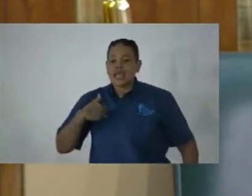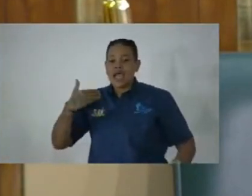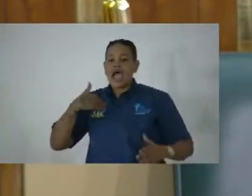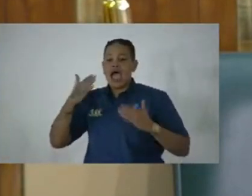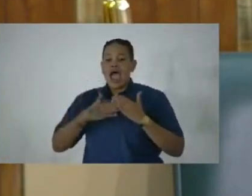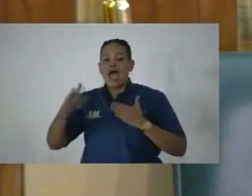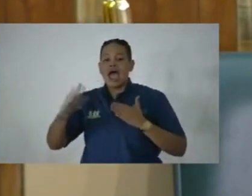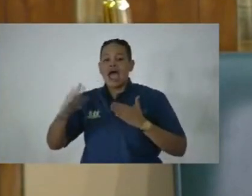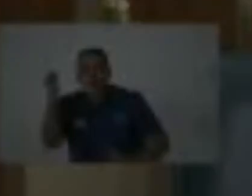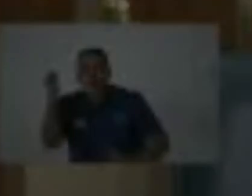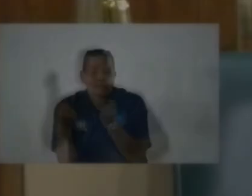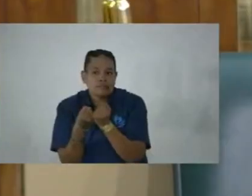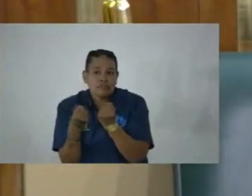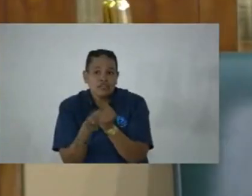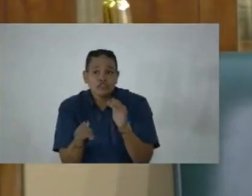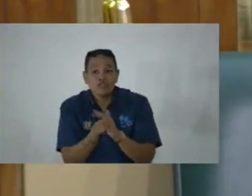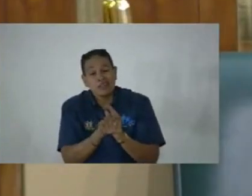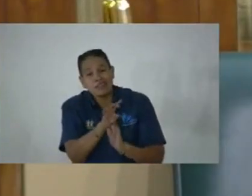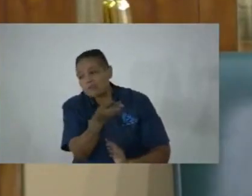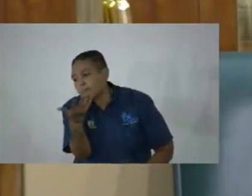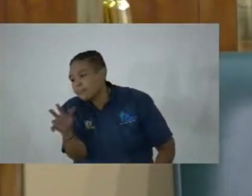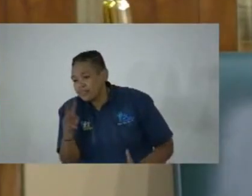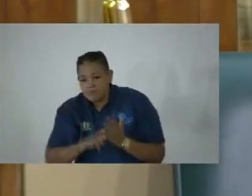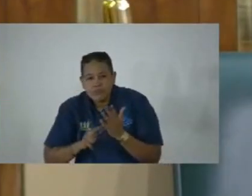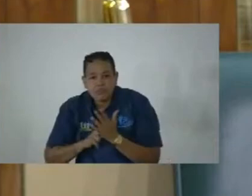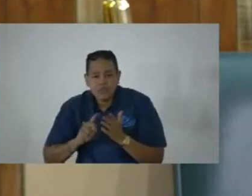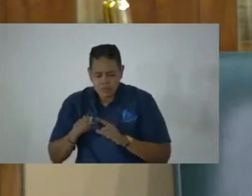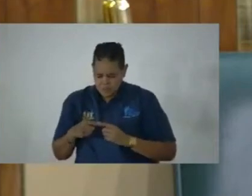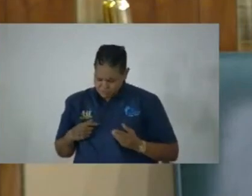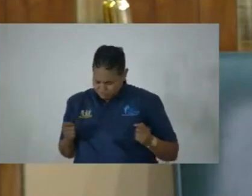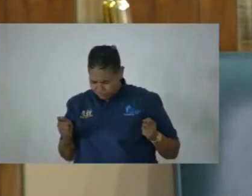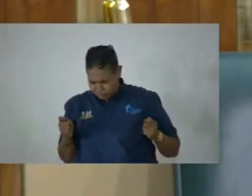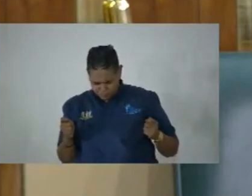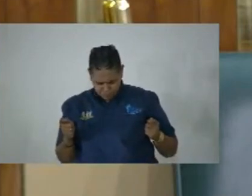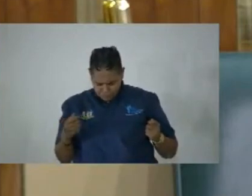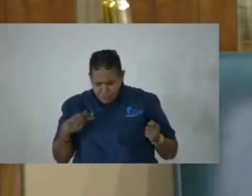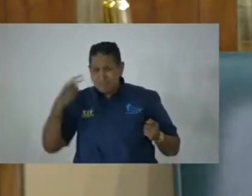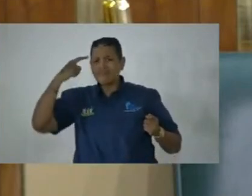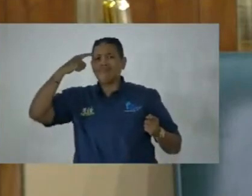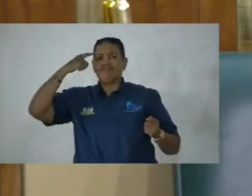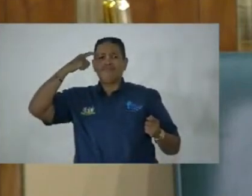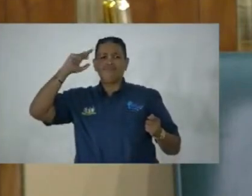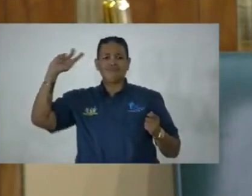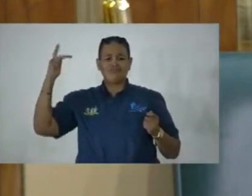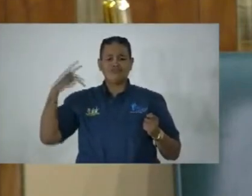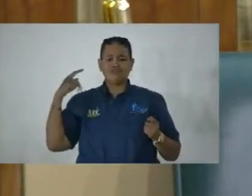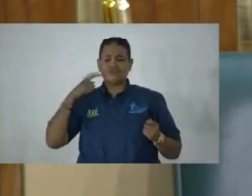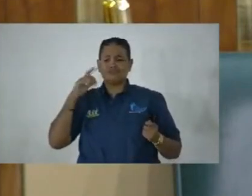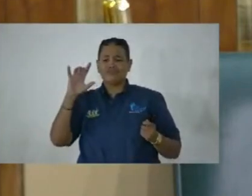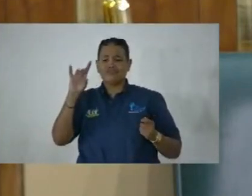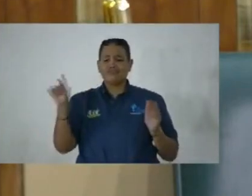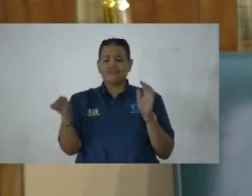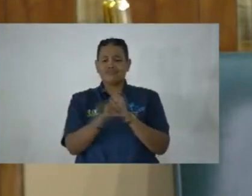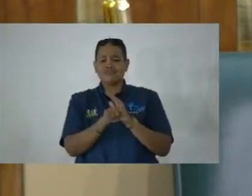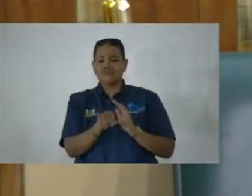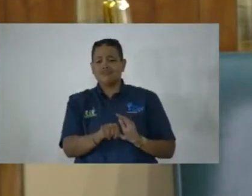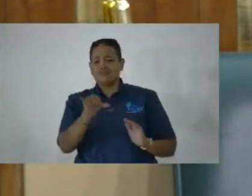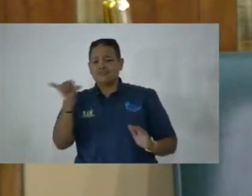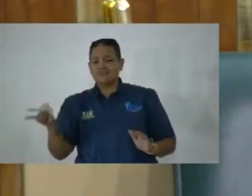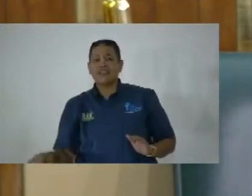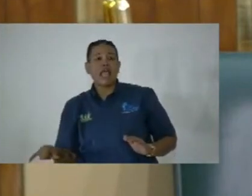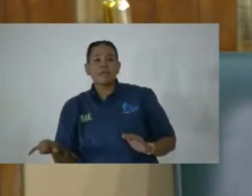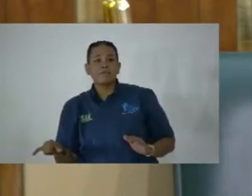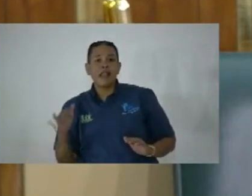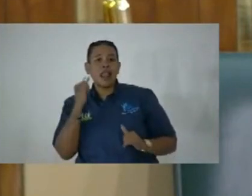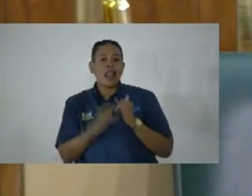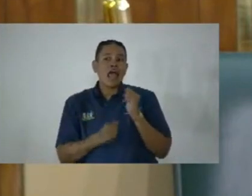had lab. And when, however, when I was reading the article, what struck me was the principal said, but the 8th grade have the same reality last year. Here we go, here